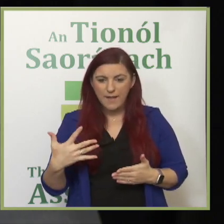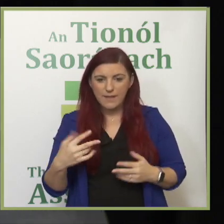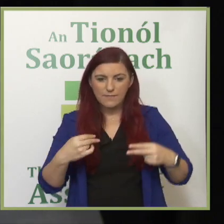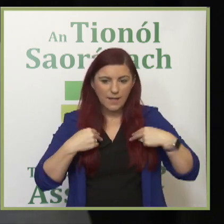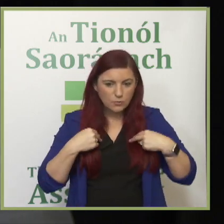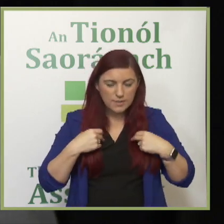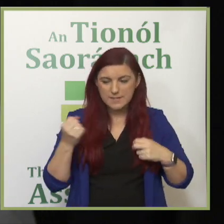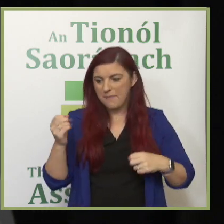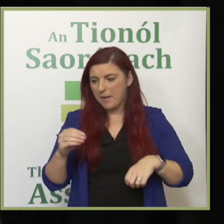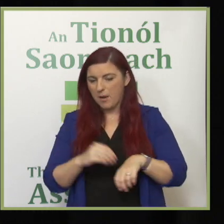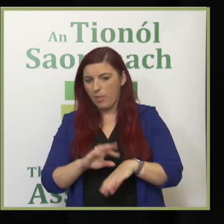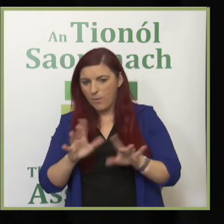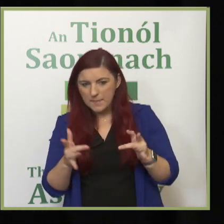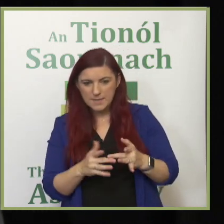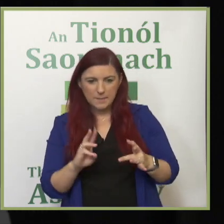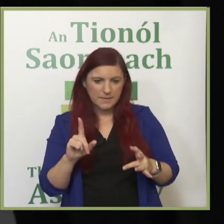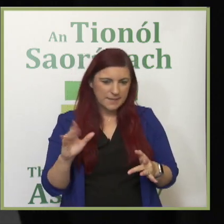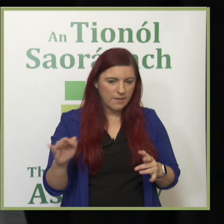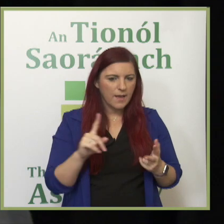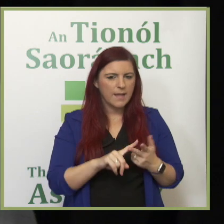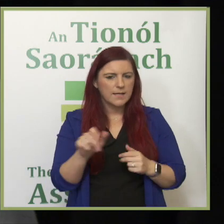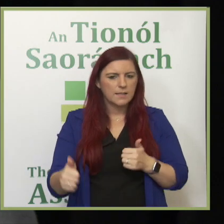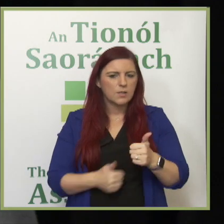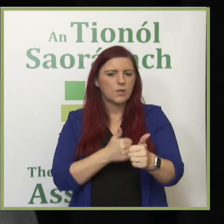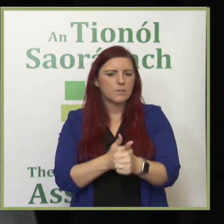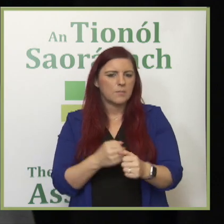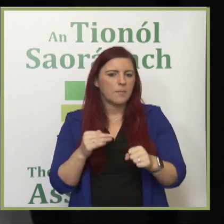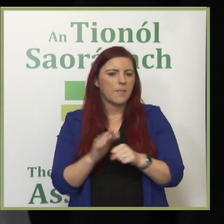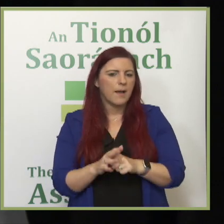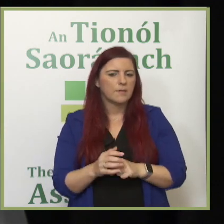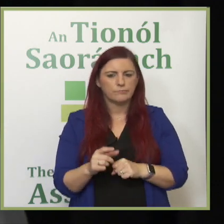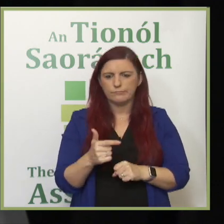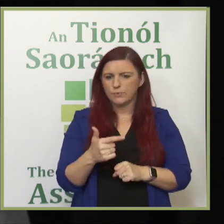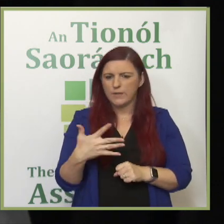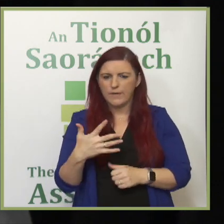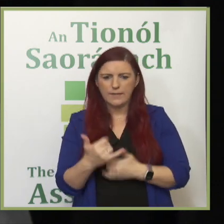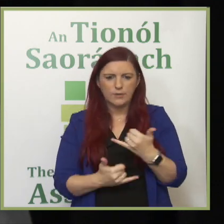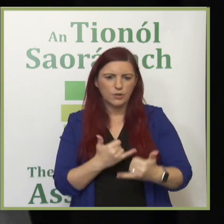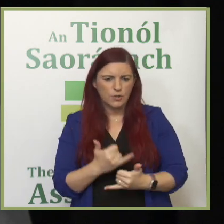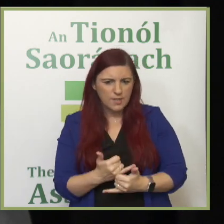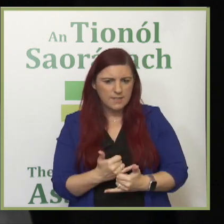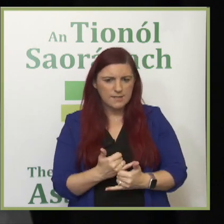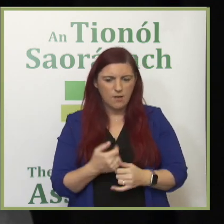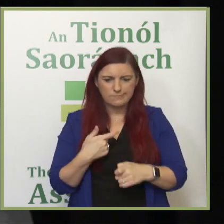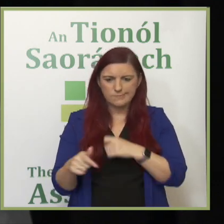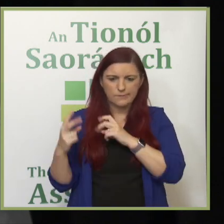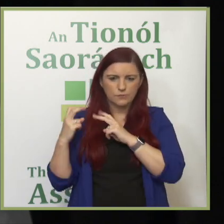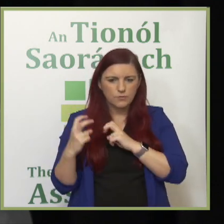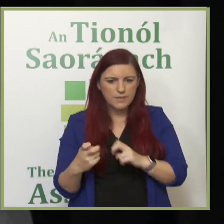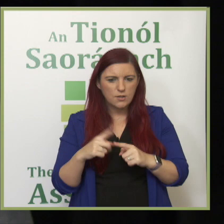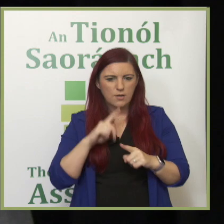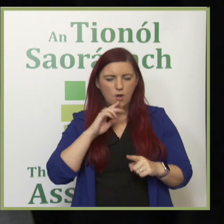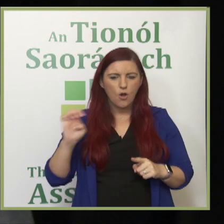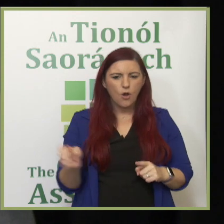website. And it's also accompanied by our look back over 25 years of the EU early warning system on new